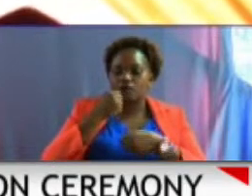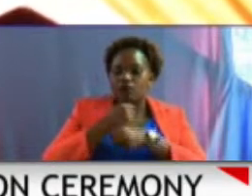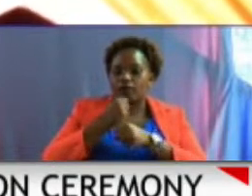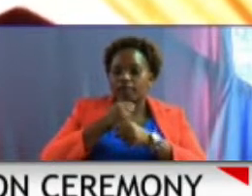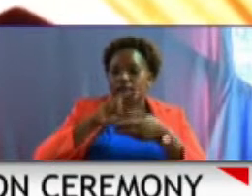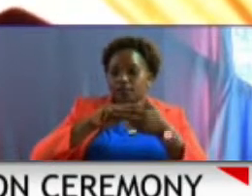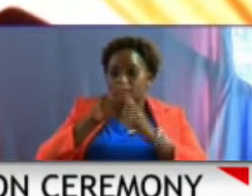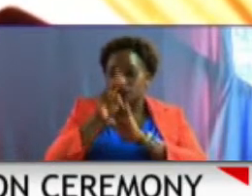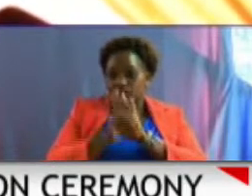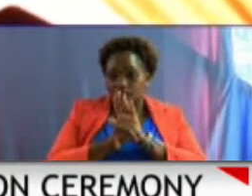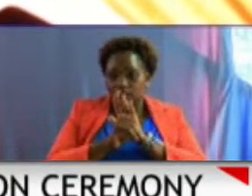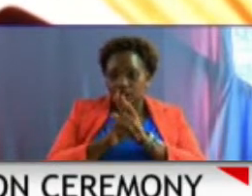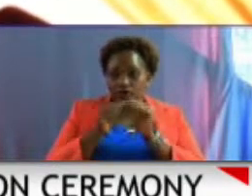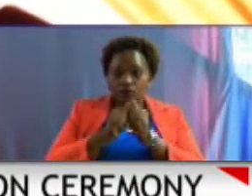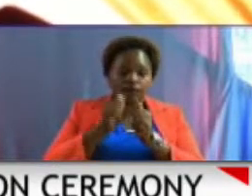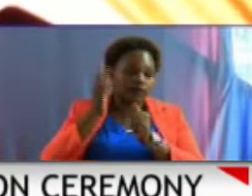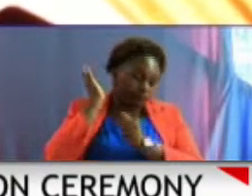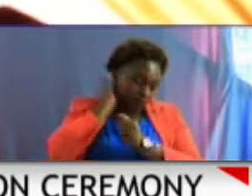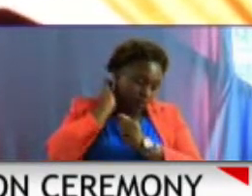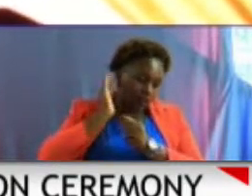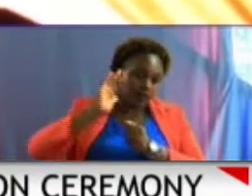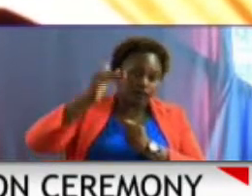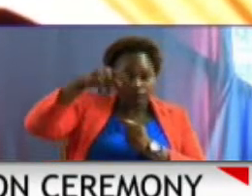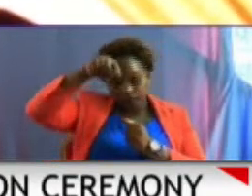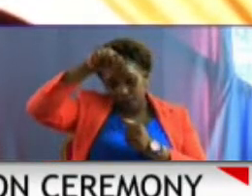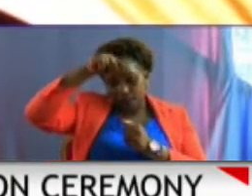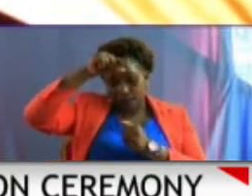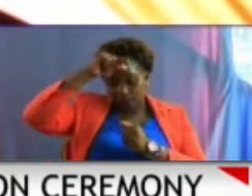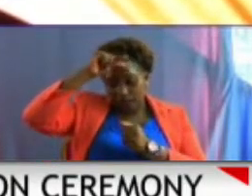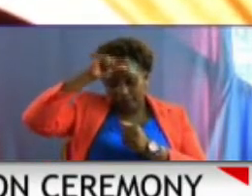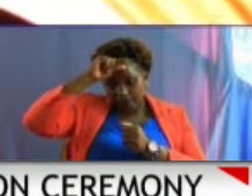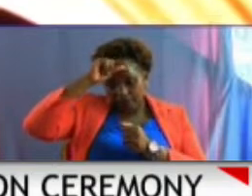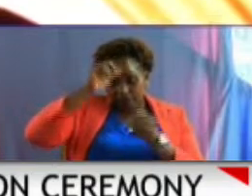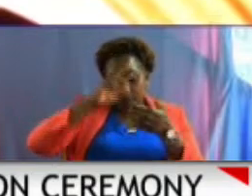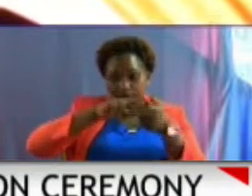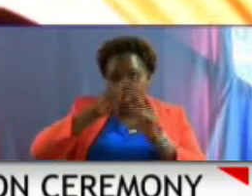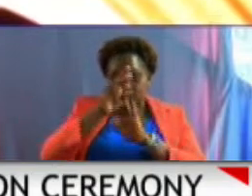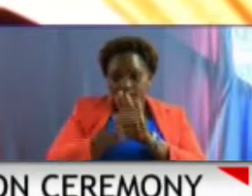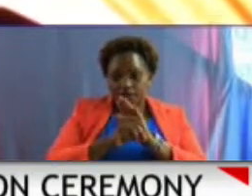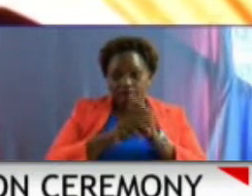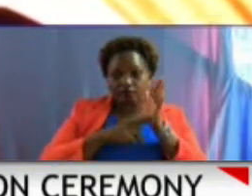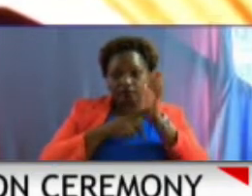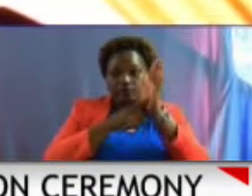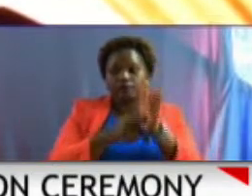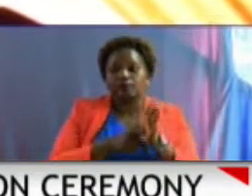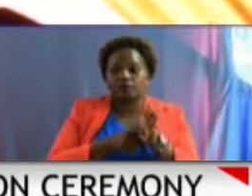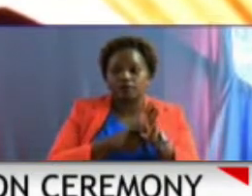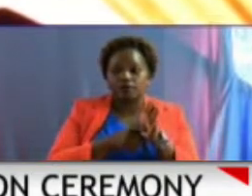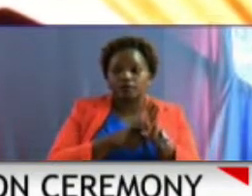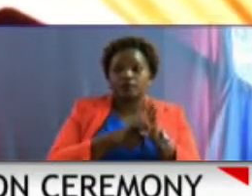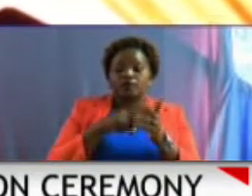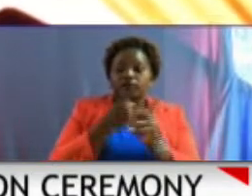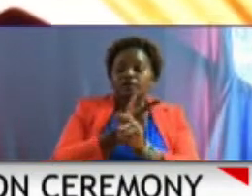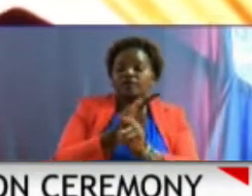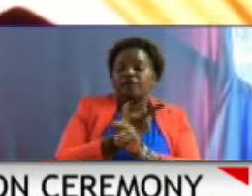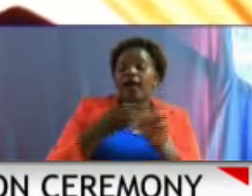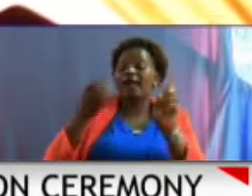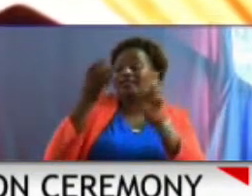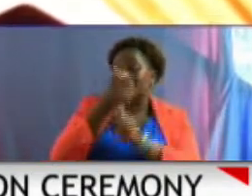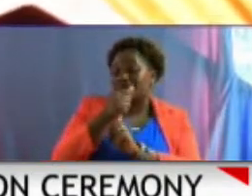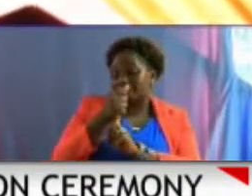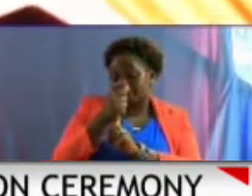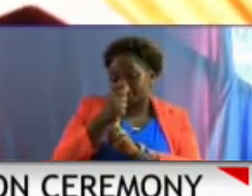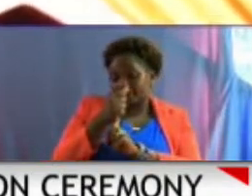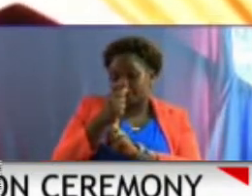relationship with the Murang'A County government. This relationship has led to various